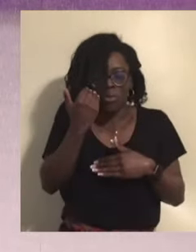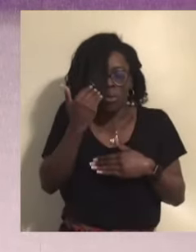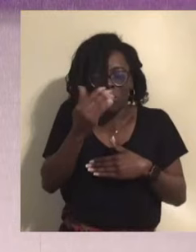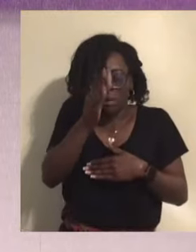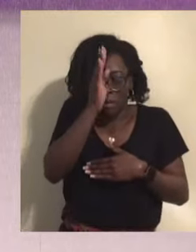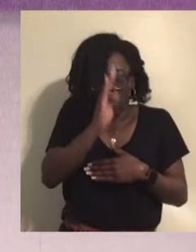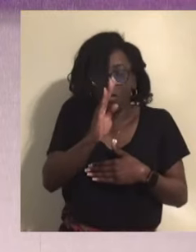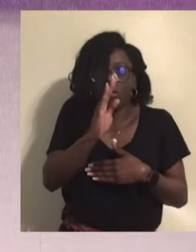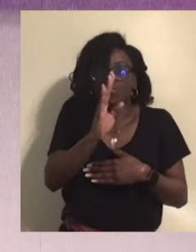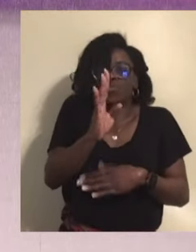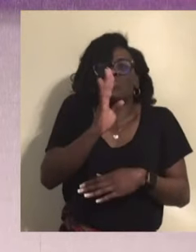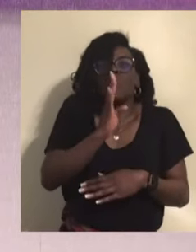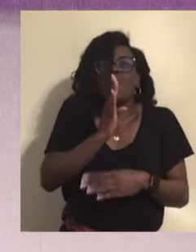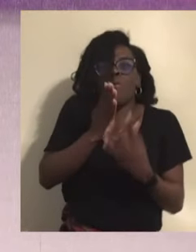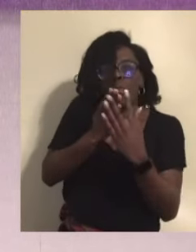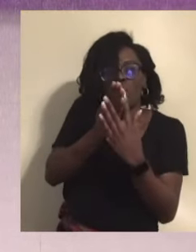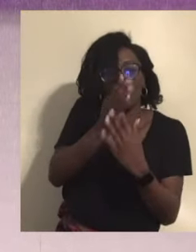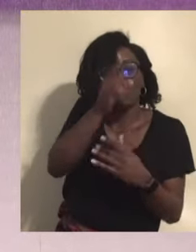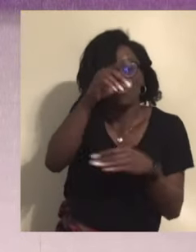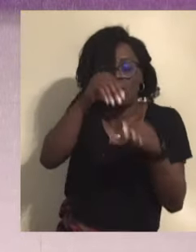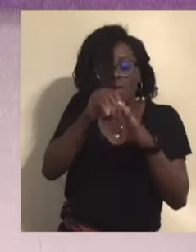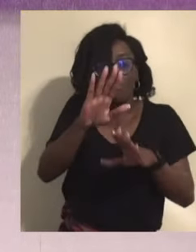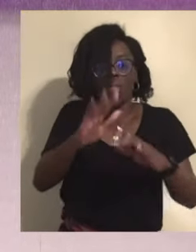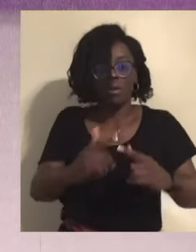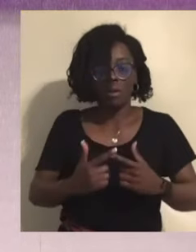your life?